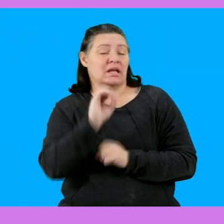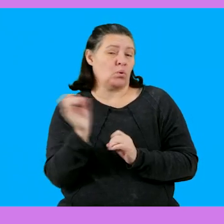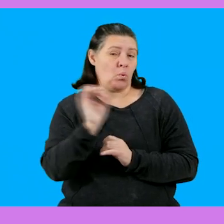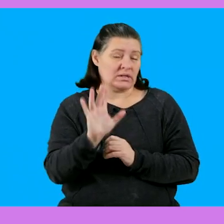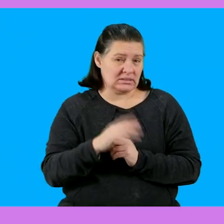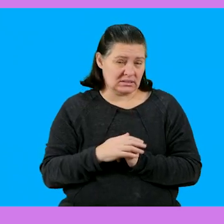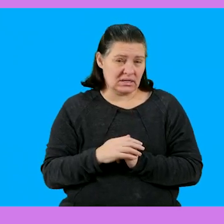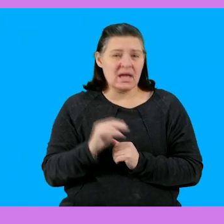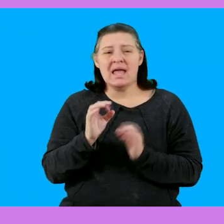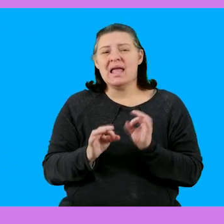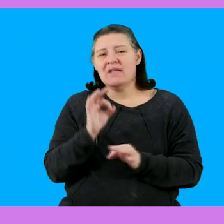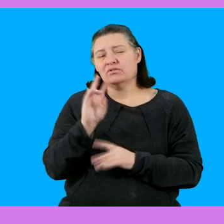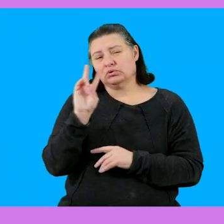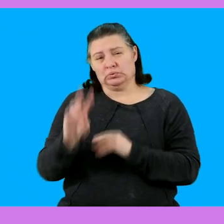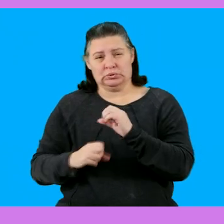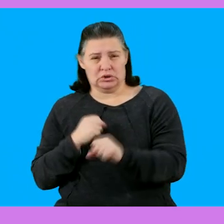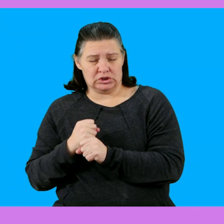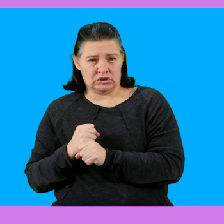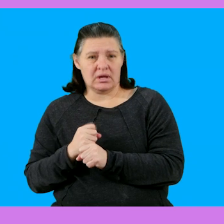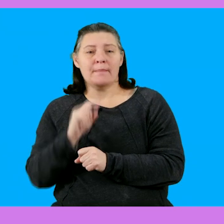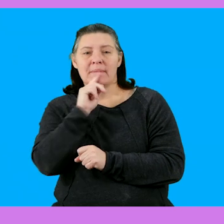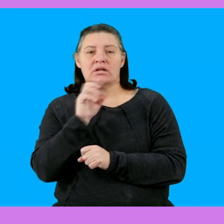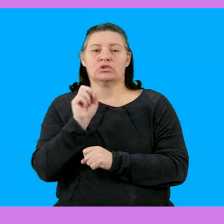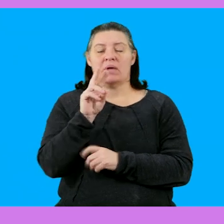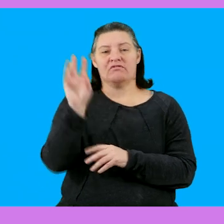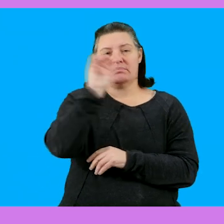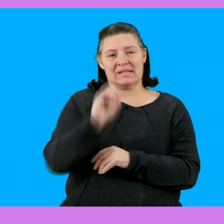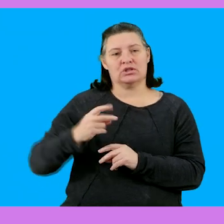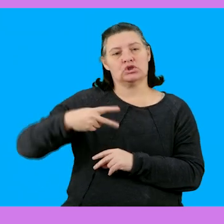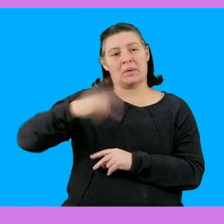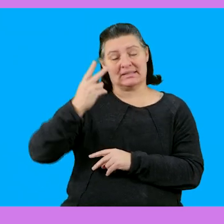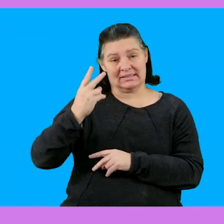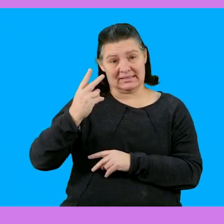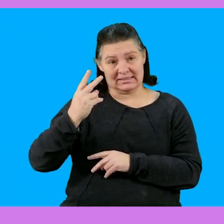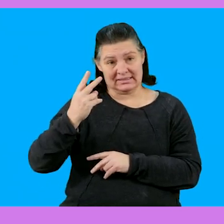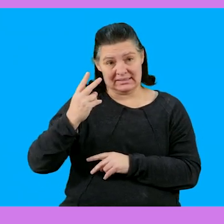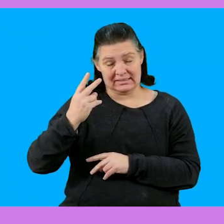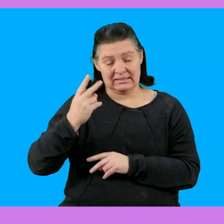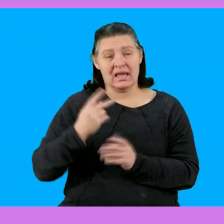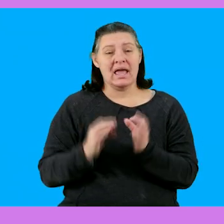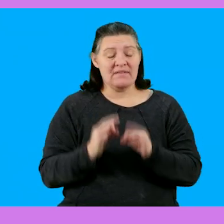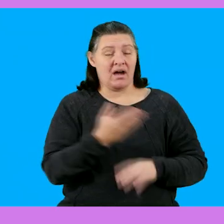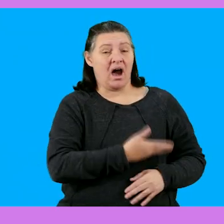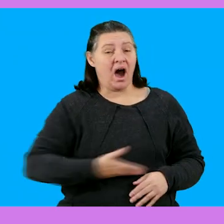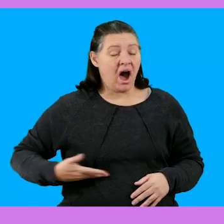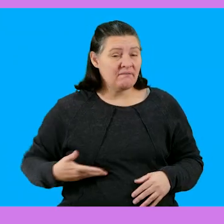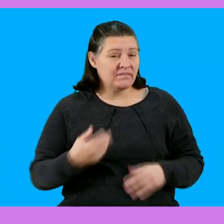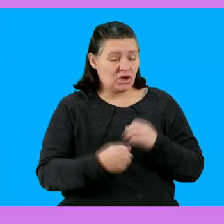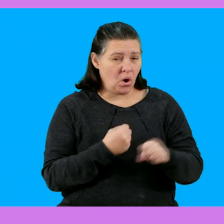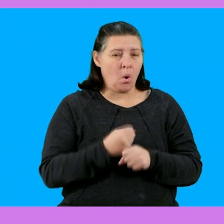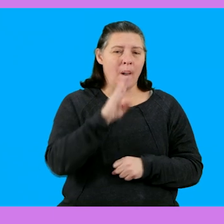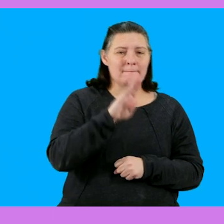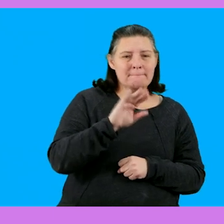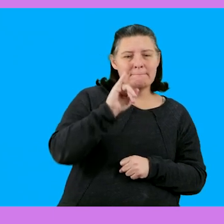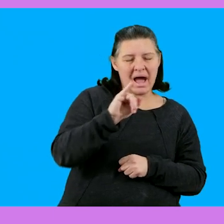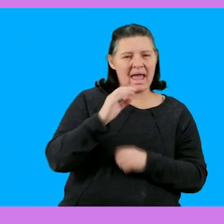right? But if it's for a period of 2 years, it will be 12% twice, right? If it's half yearly or